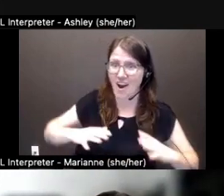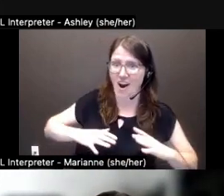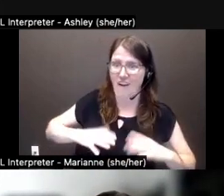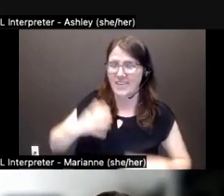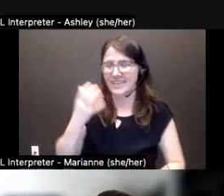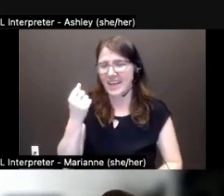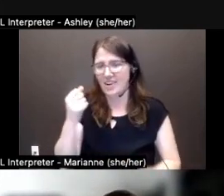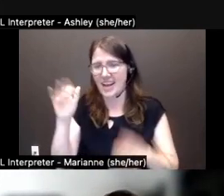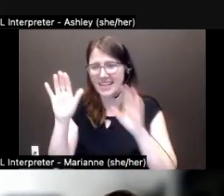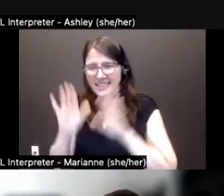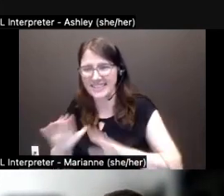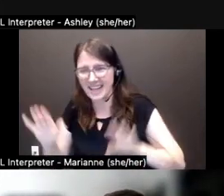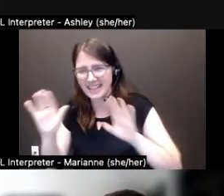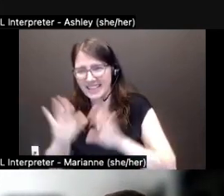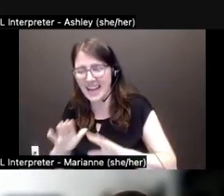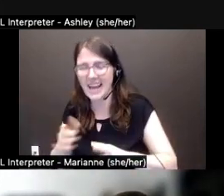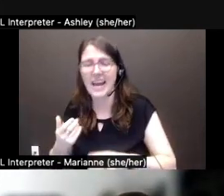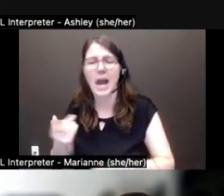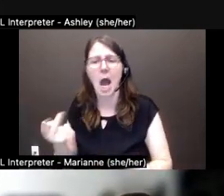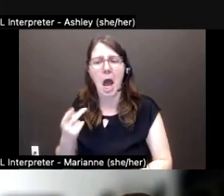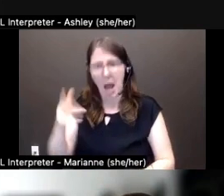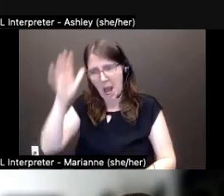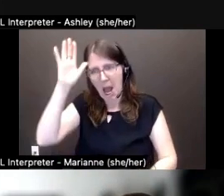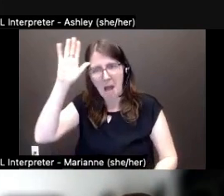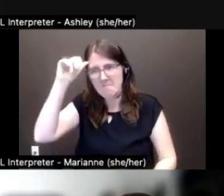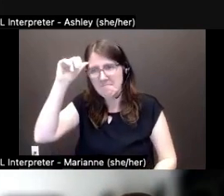weekend testing the videos,